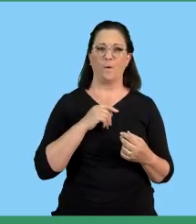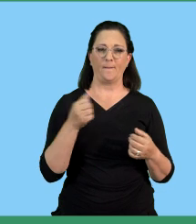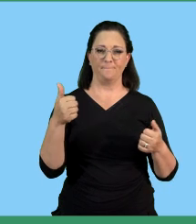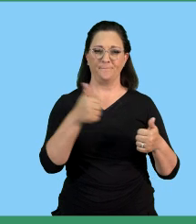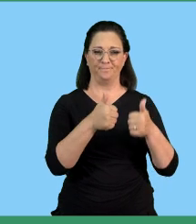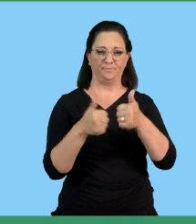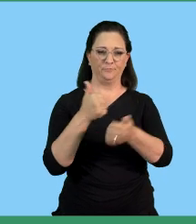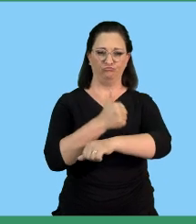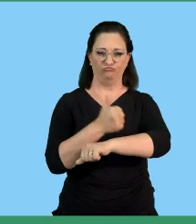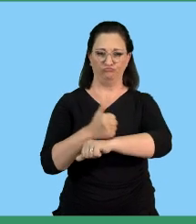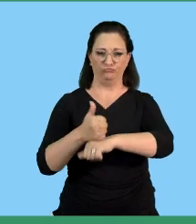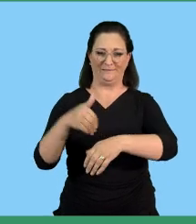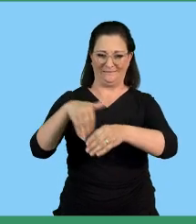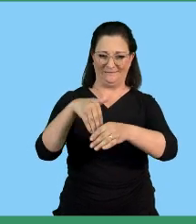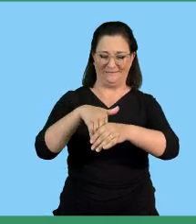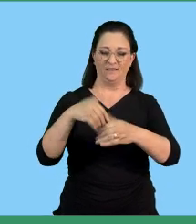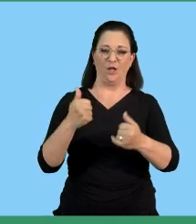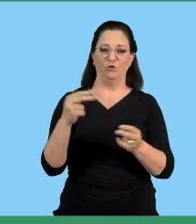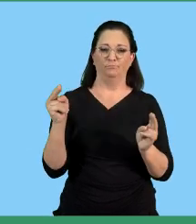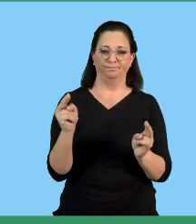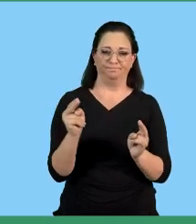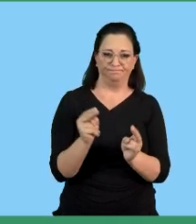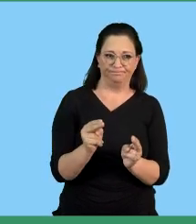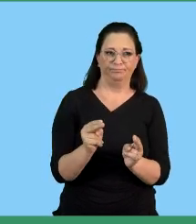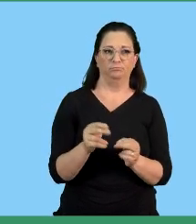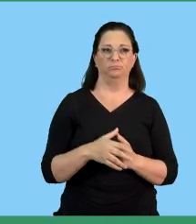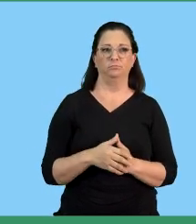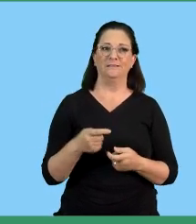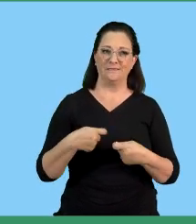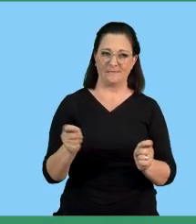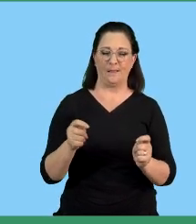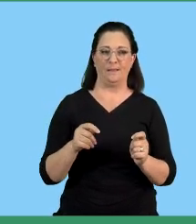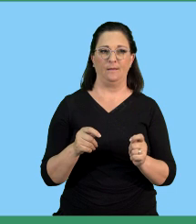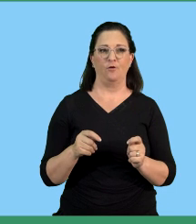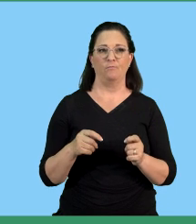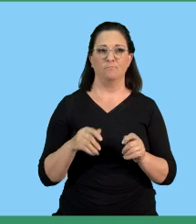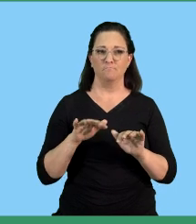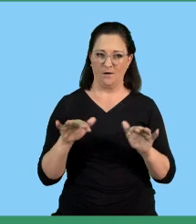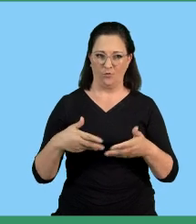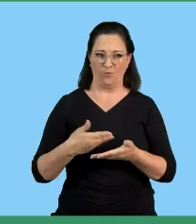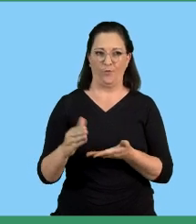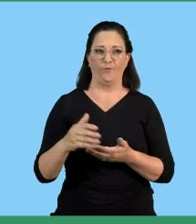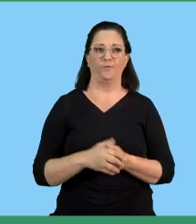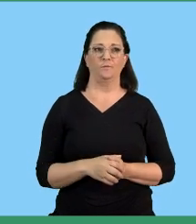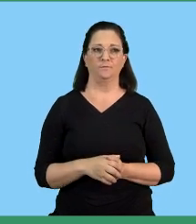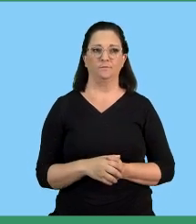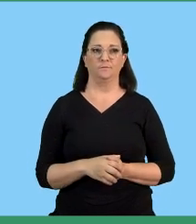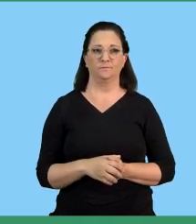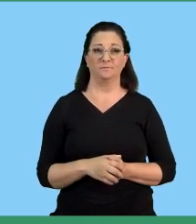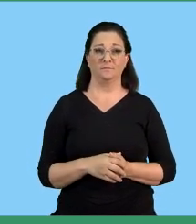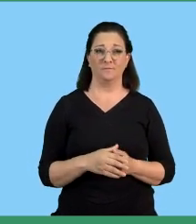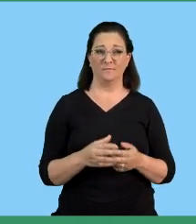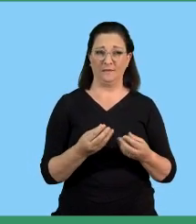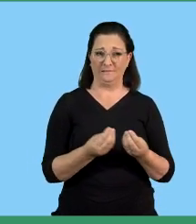That is the first thing that you're going to do as a defensive strategy, the first one. Then Unproductive assets are